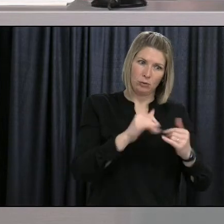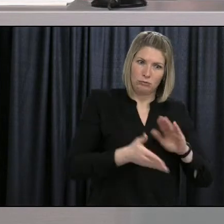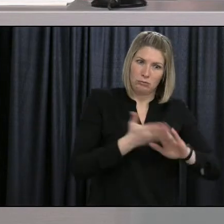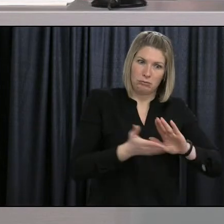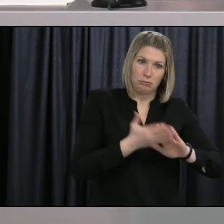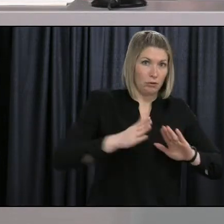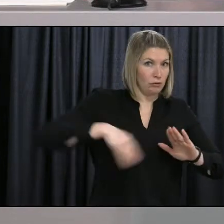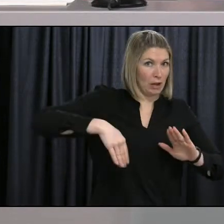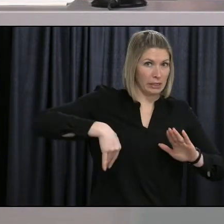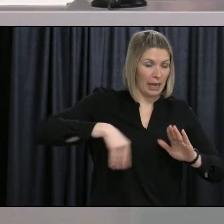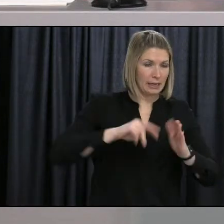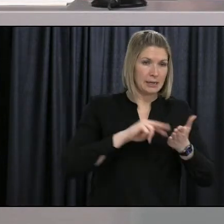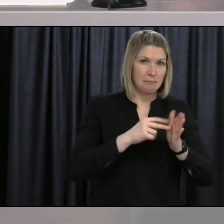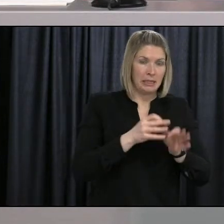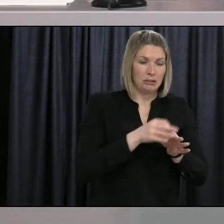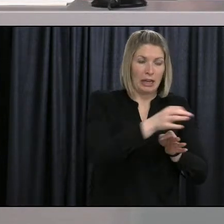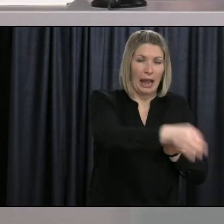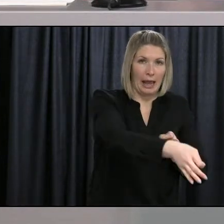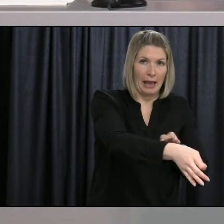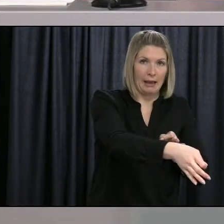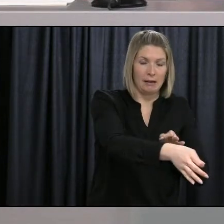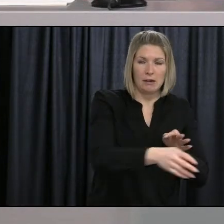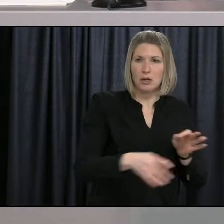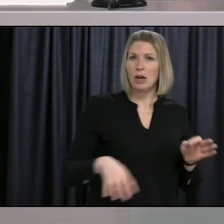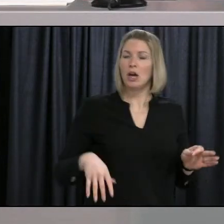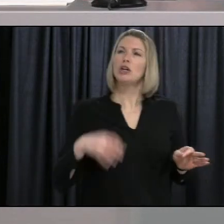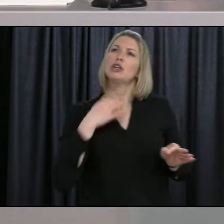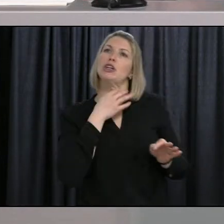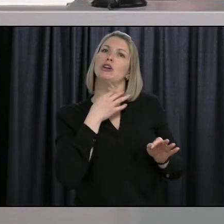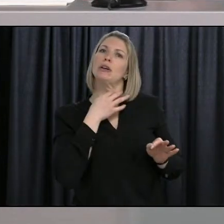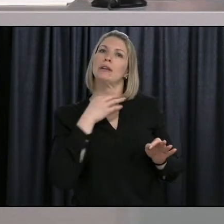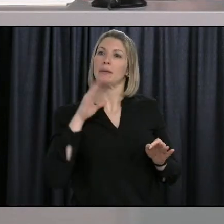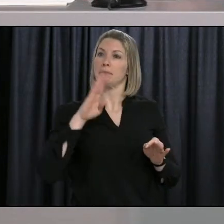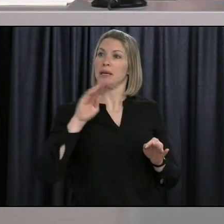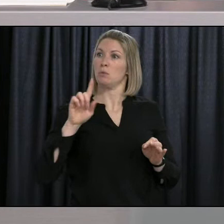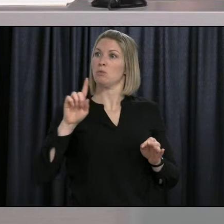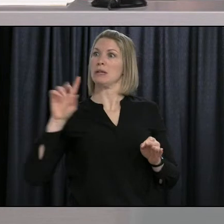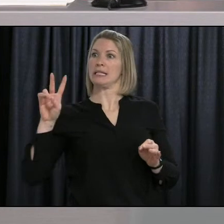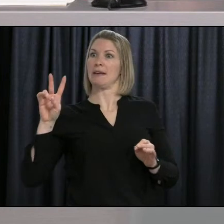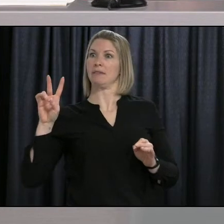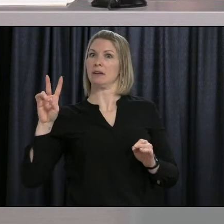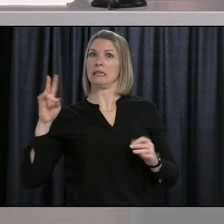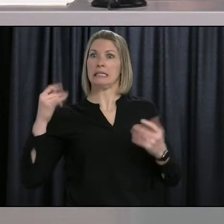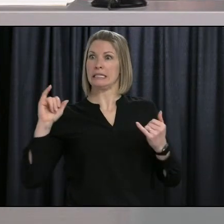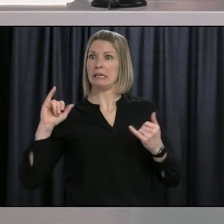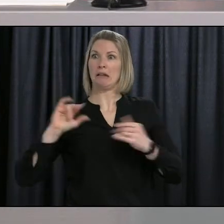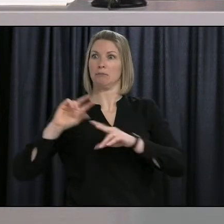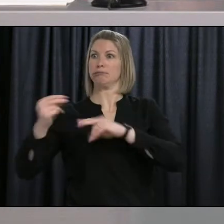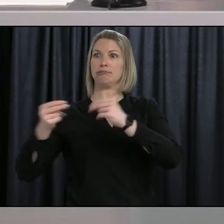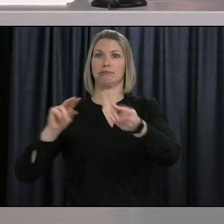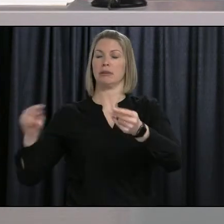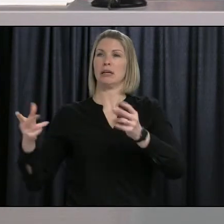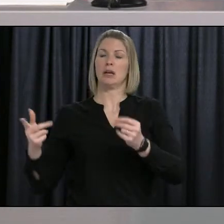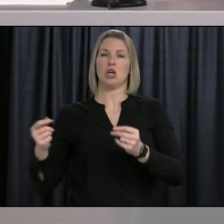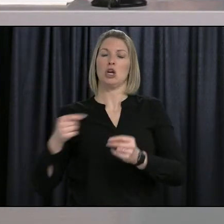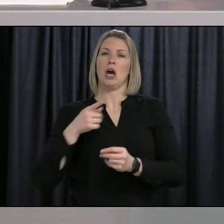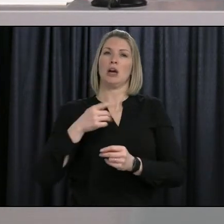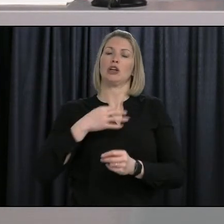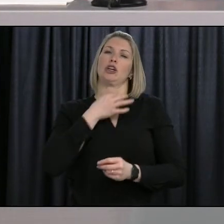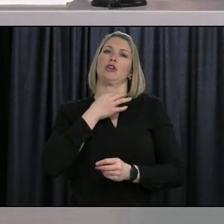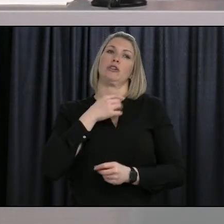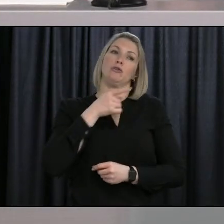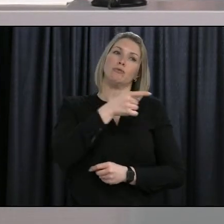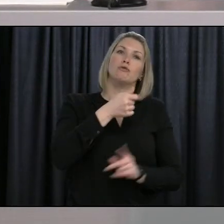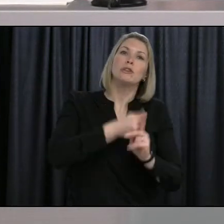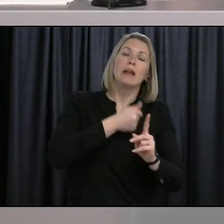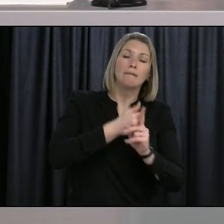whole genome sequencing available here rather than sending it off to the National Microbiology Lab? So, what we